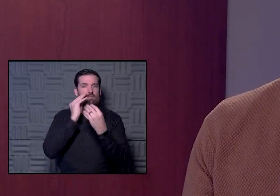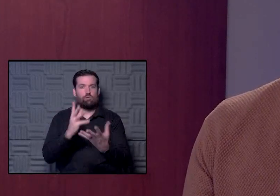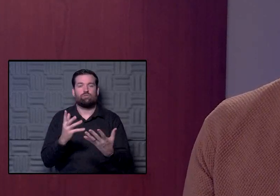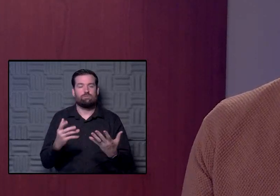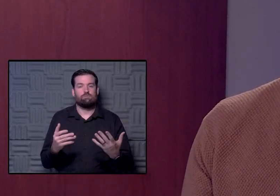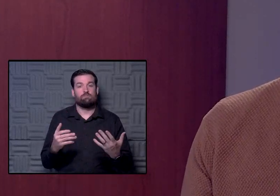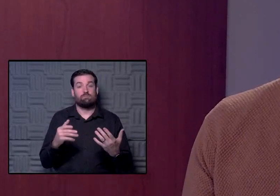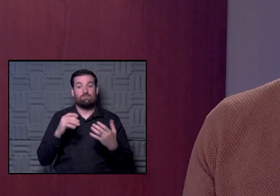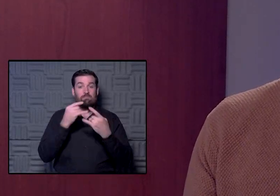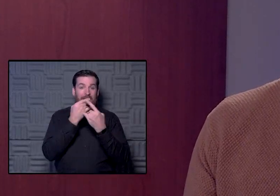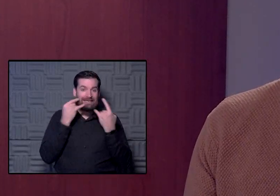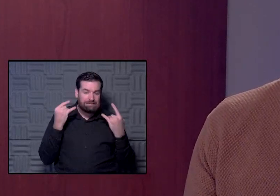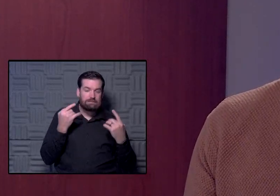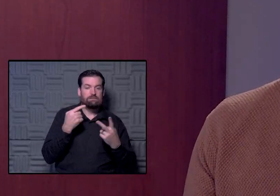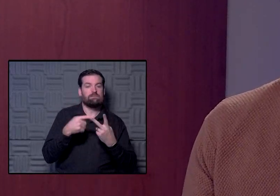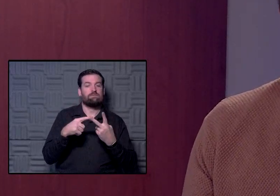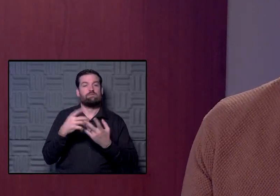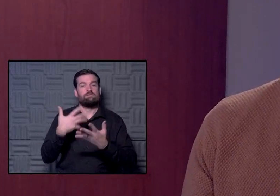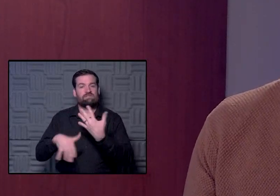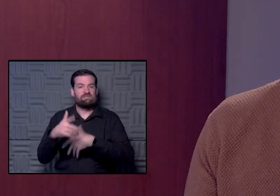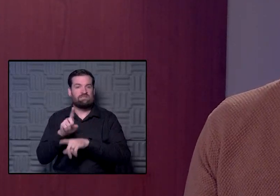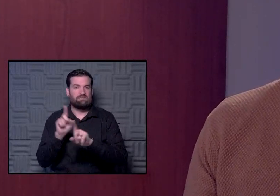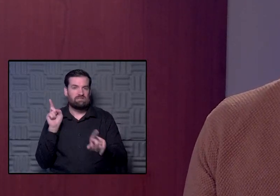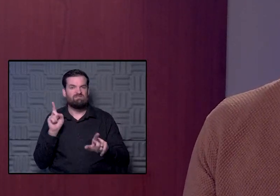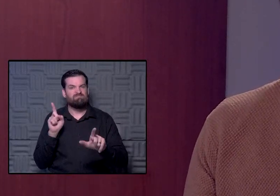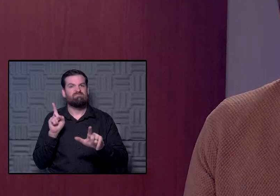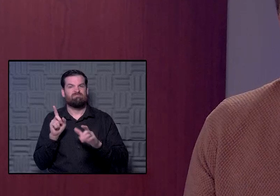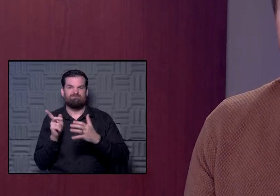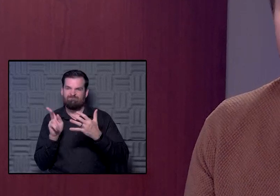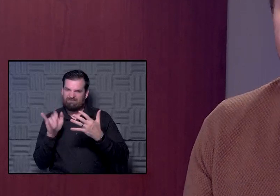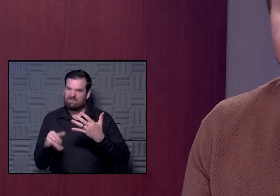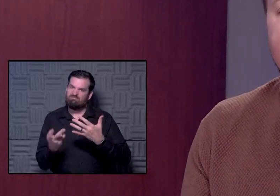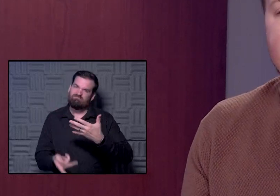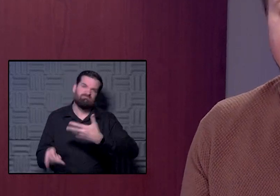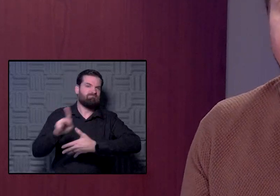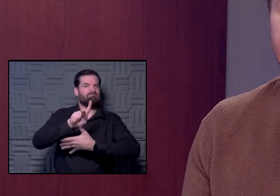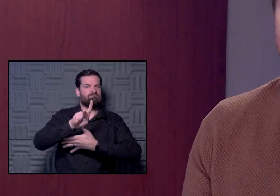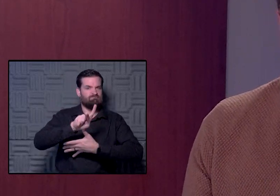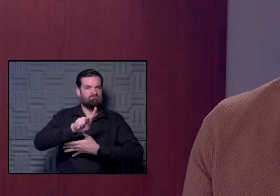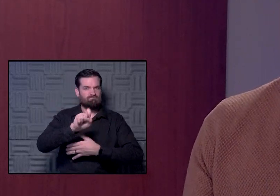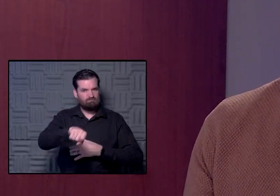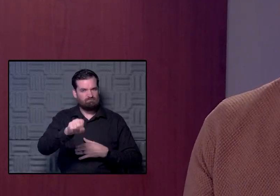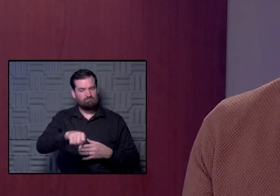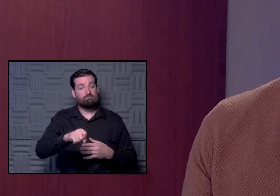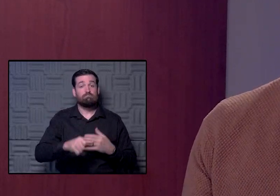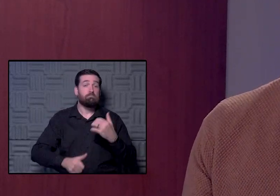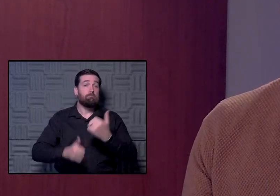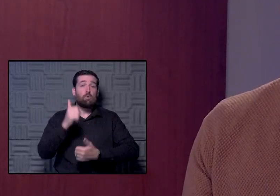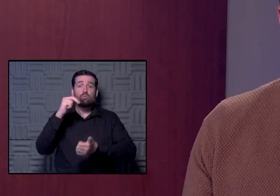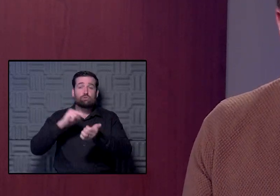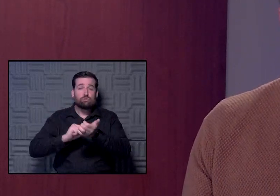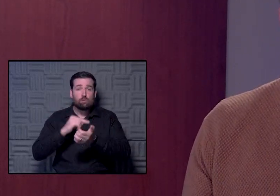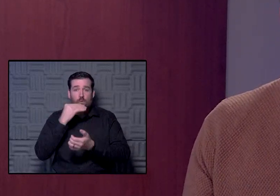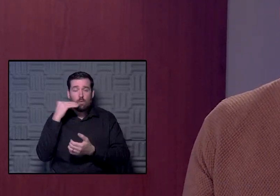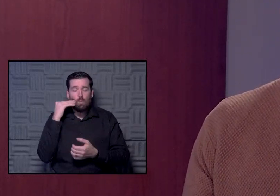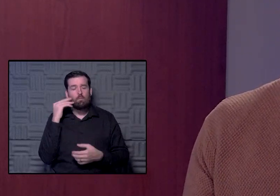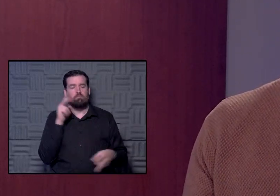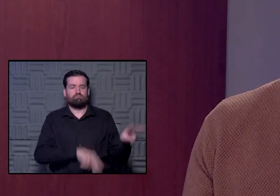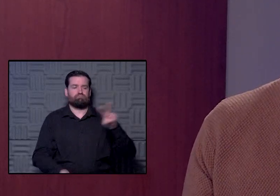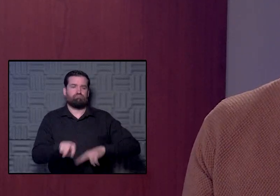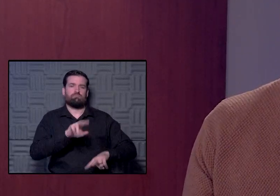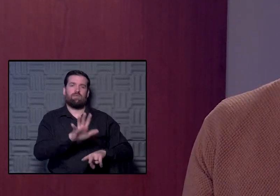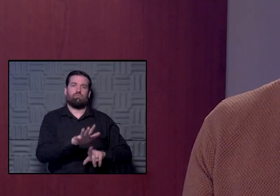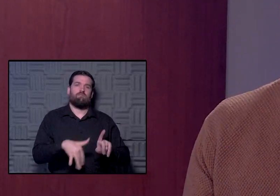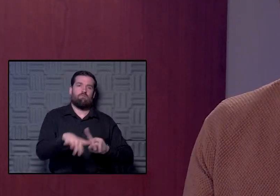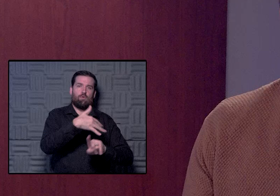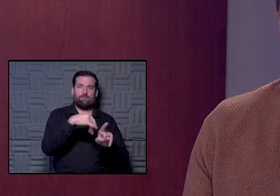important the masking and distancing is, and so I would say those take priority. And I know most nursing homes are looking at their environmental